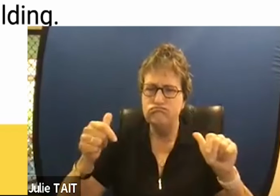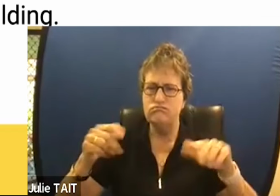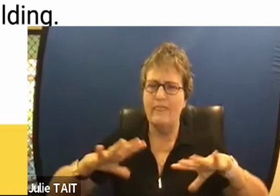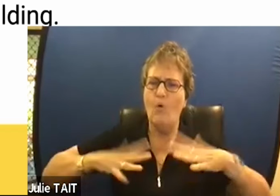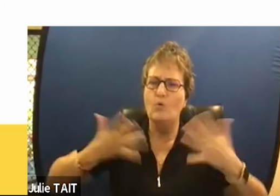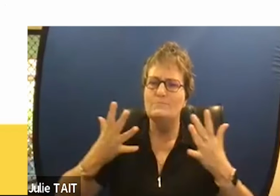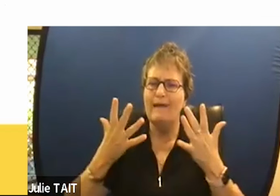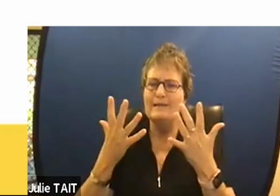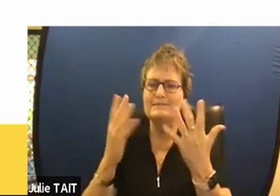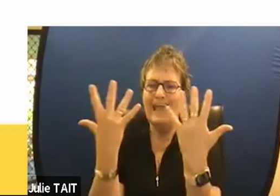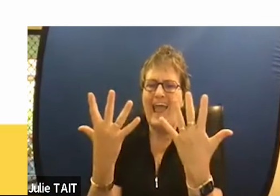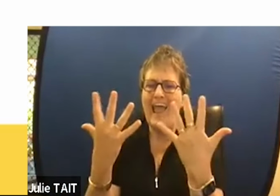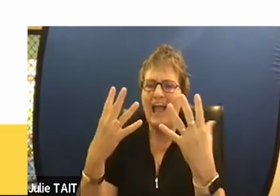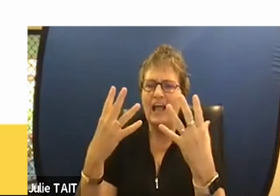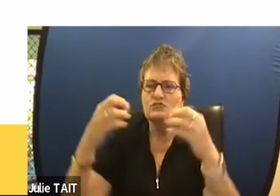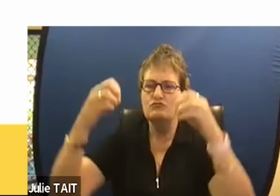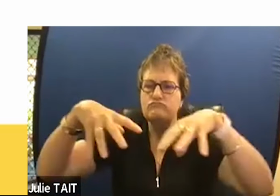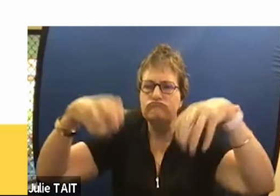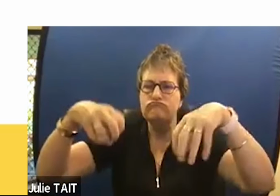dryers.